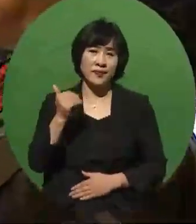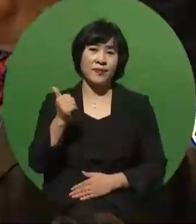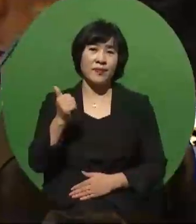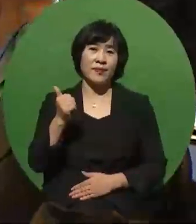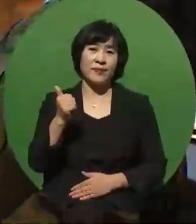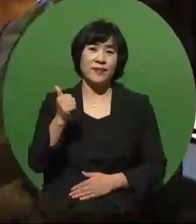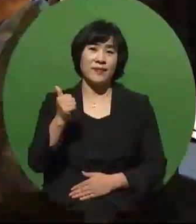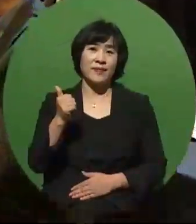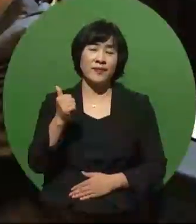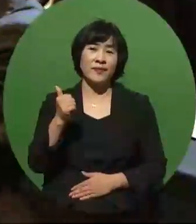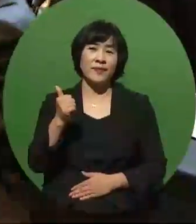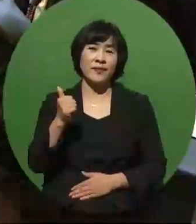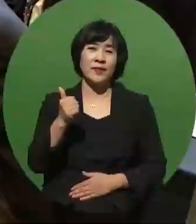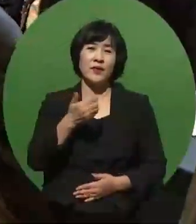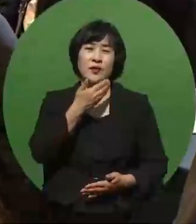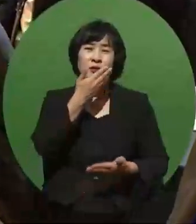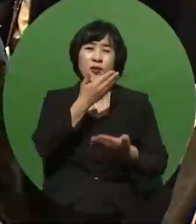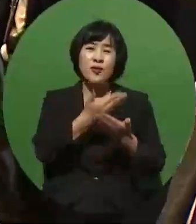Also,